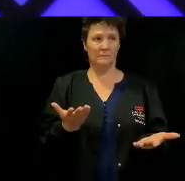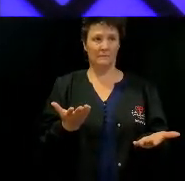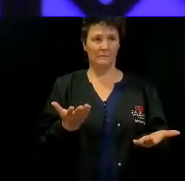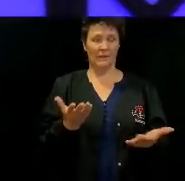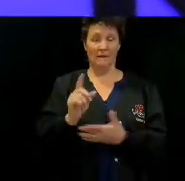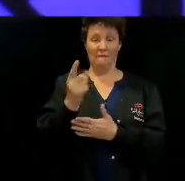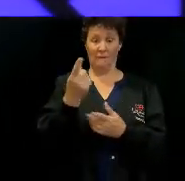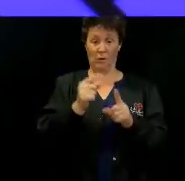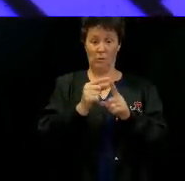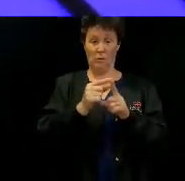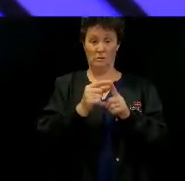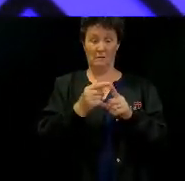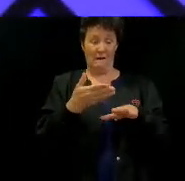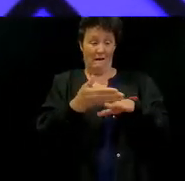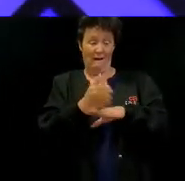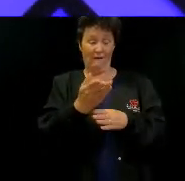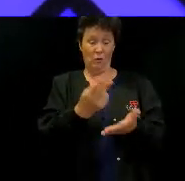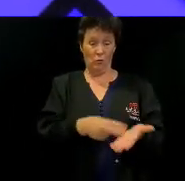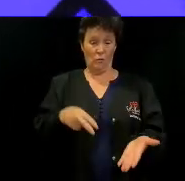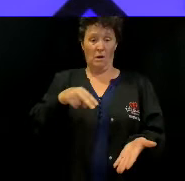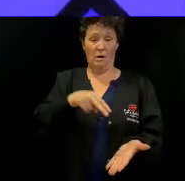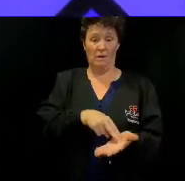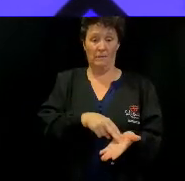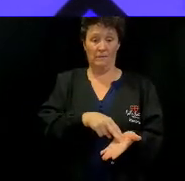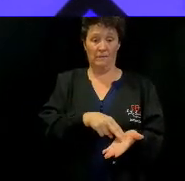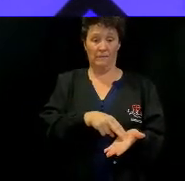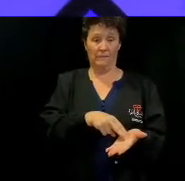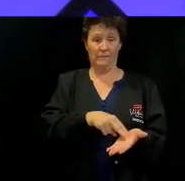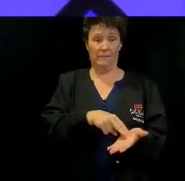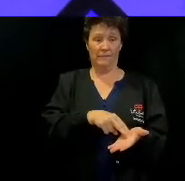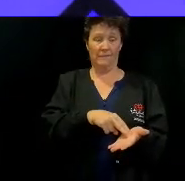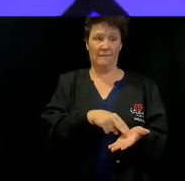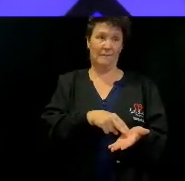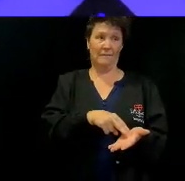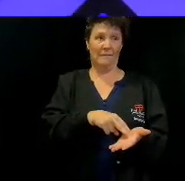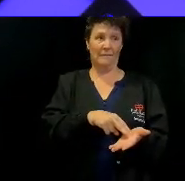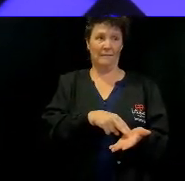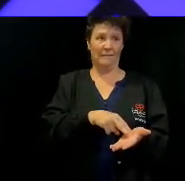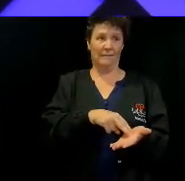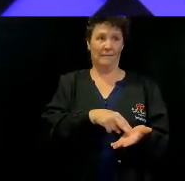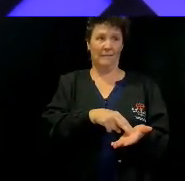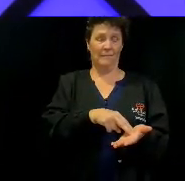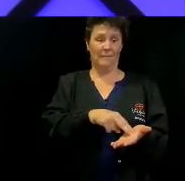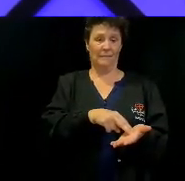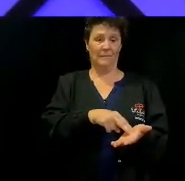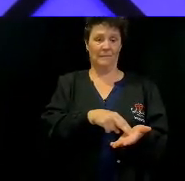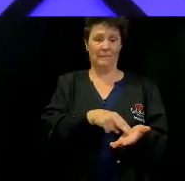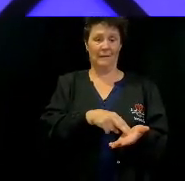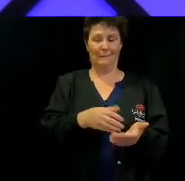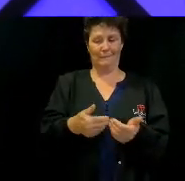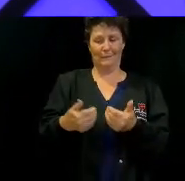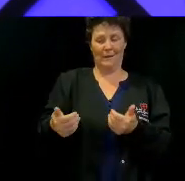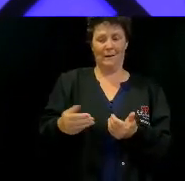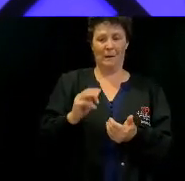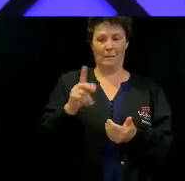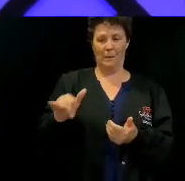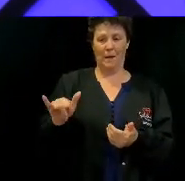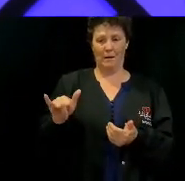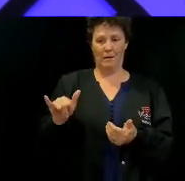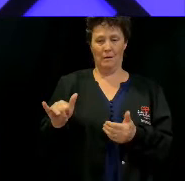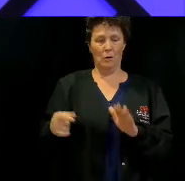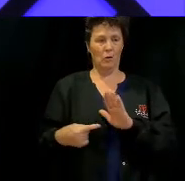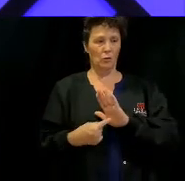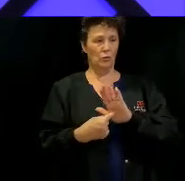First words after the resurrection. Well, except for to Mary, outside of Mary. But when he showed himself to all the